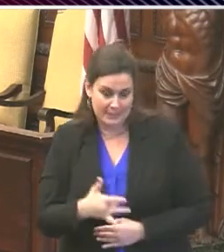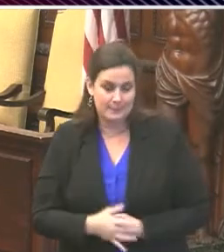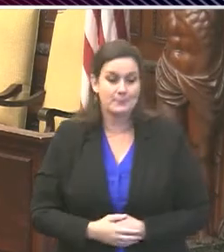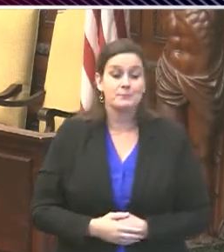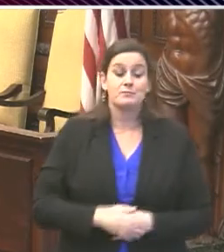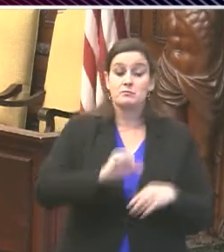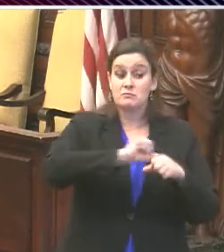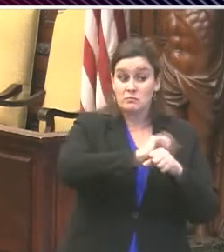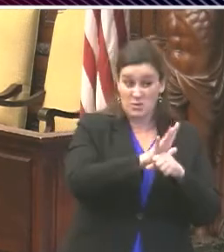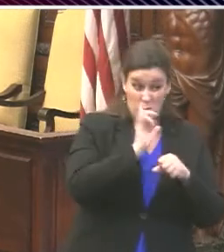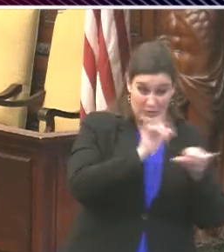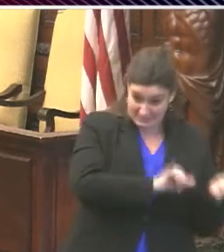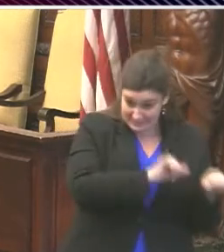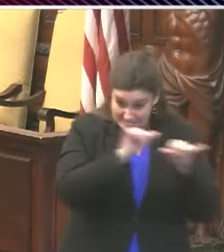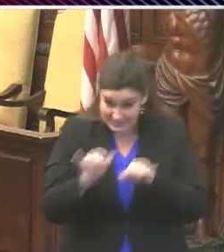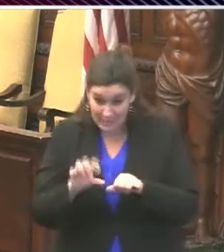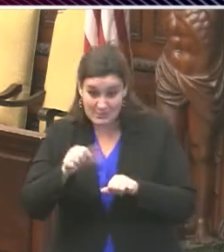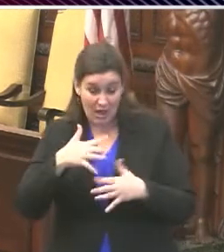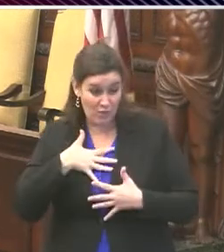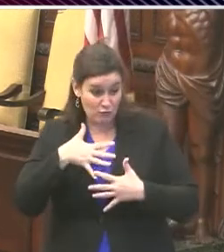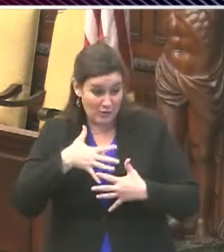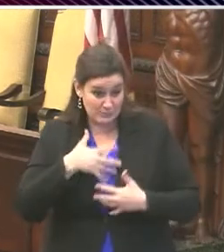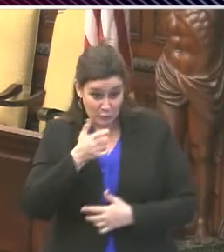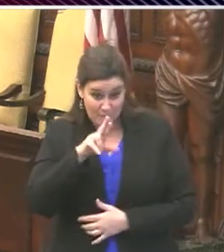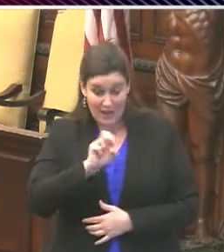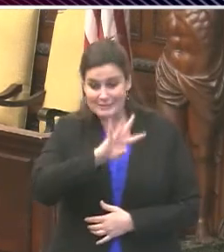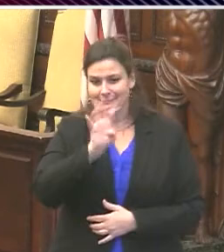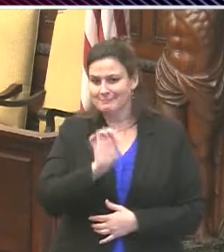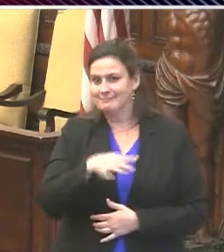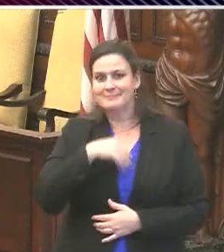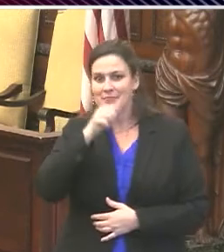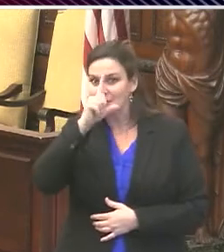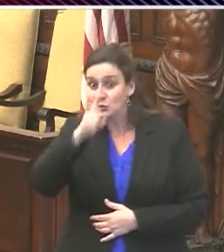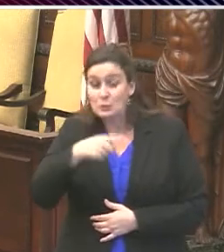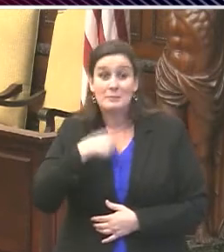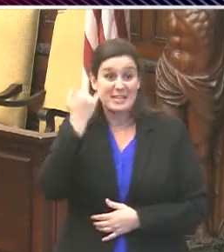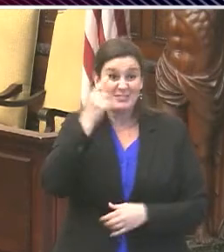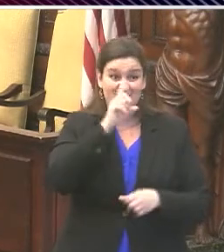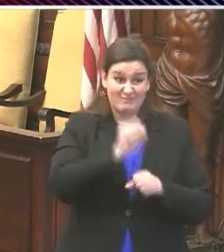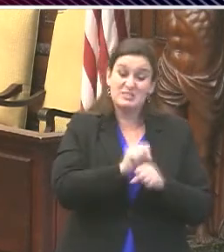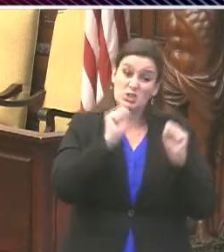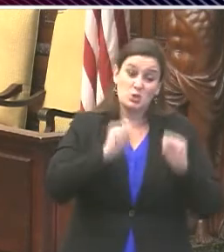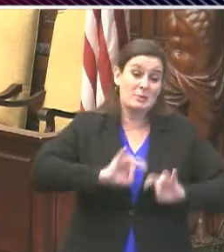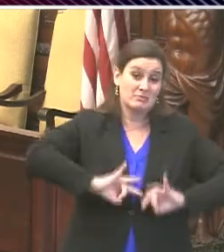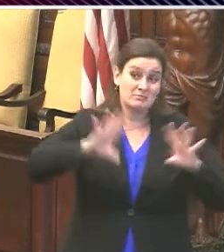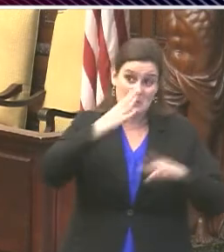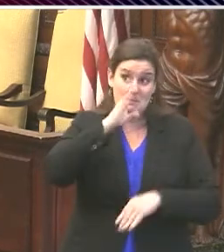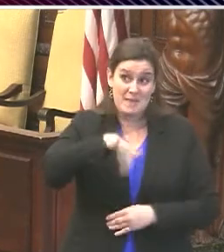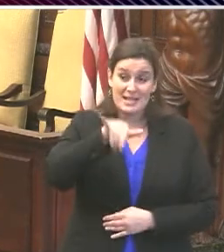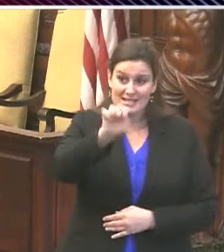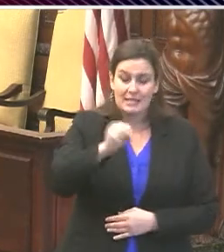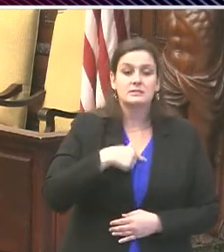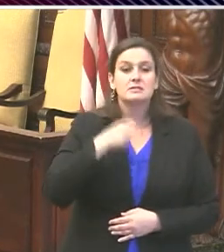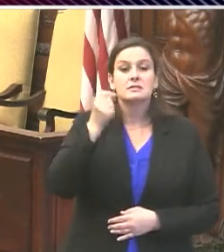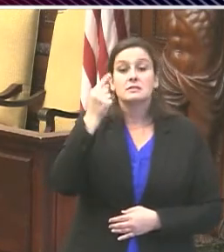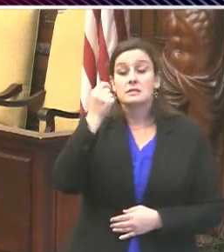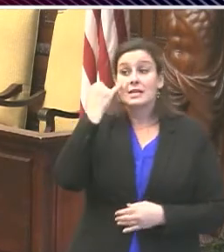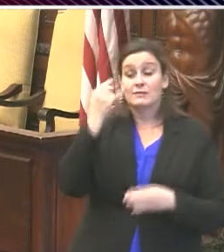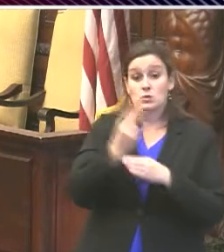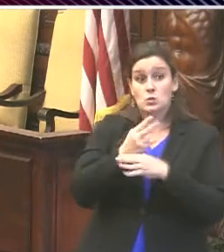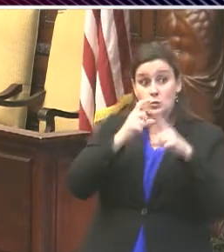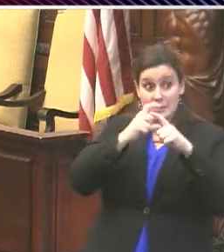coronavirus behave like other respiratory viruses? If so, then it could be very bad at that time. If people wear masks, though, and do this